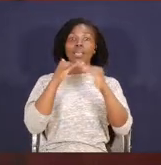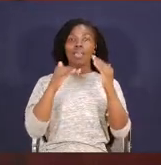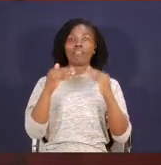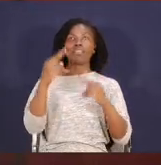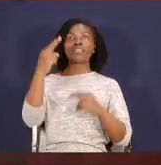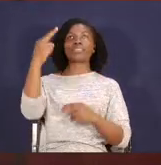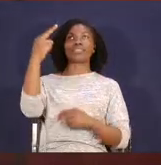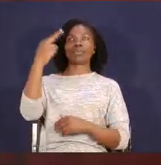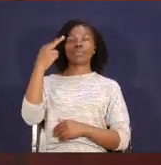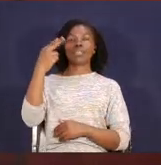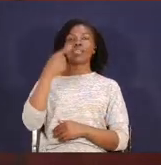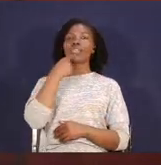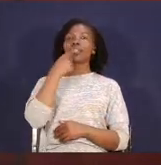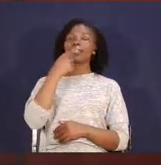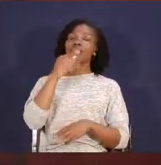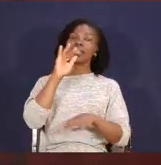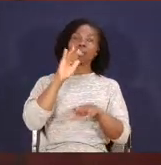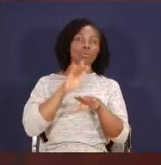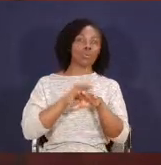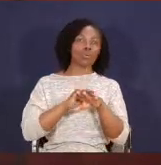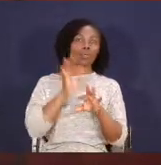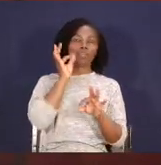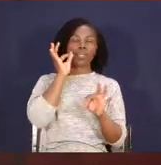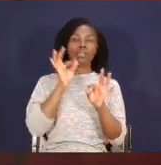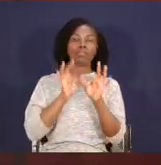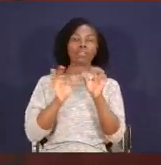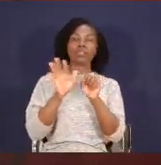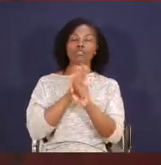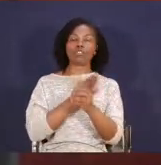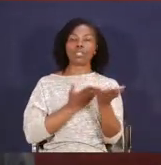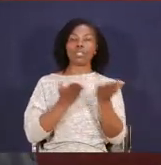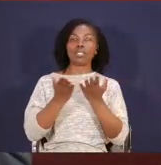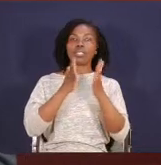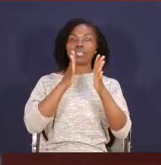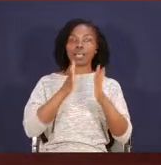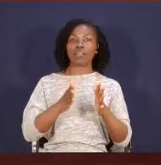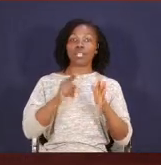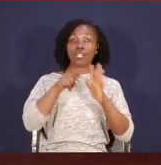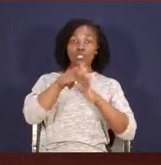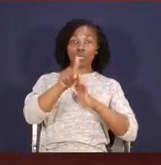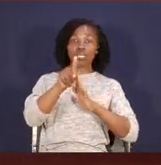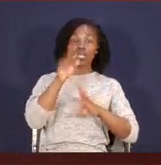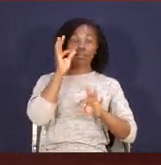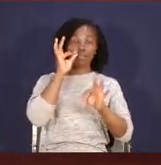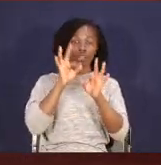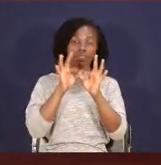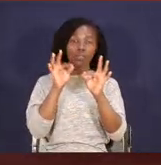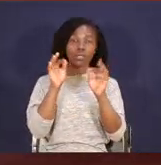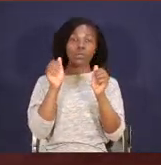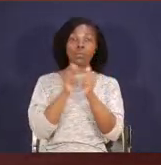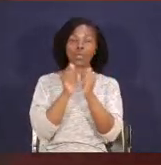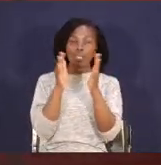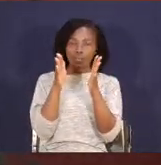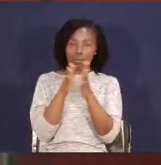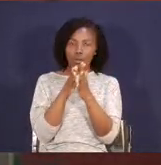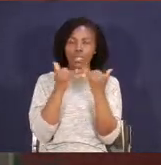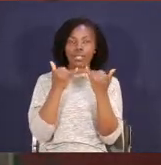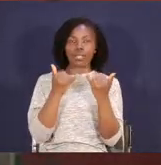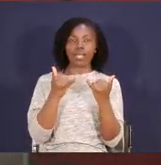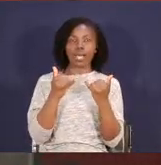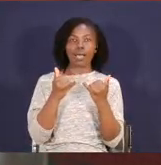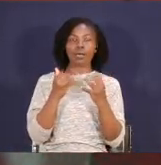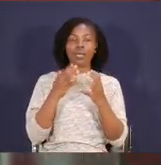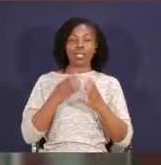saying, good and faithful servant. You have been faithful with little. Now I am trusting you. I